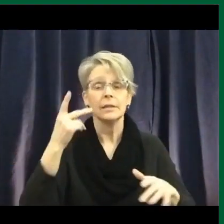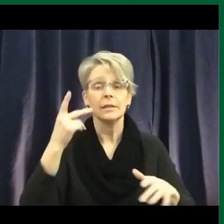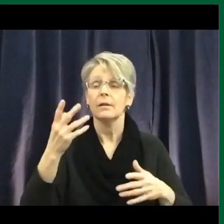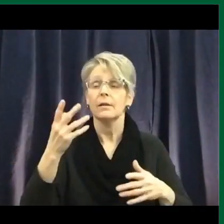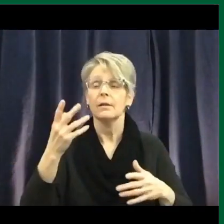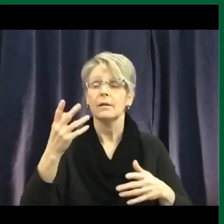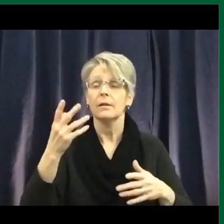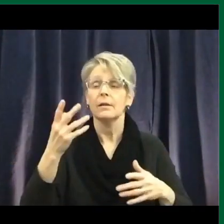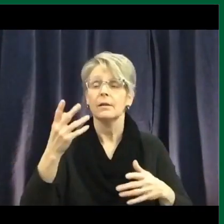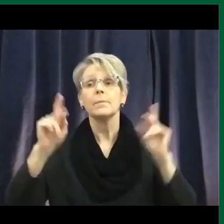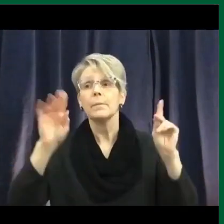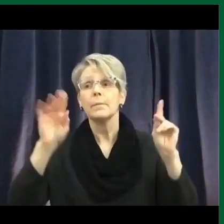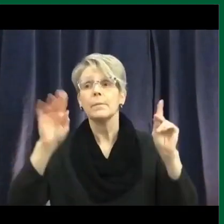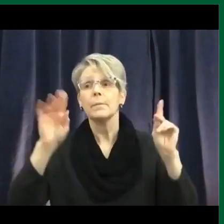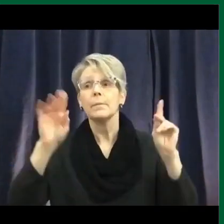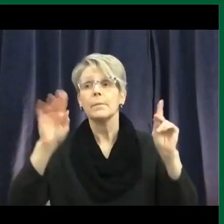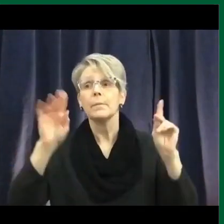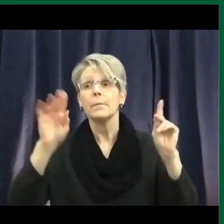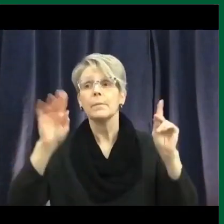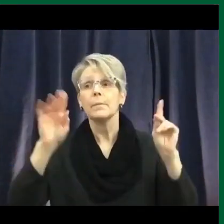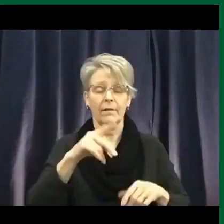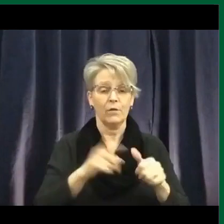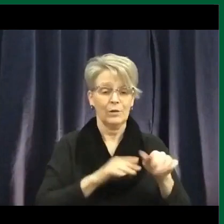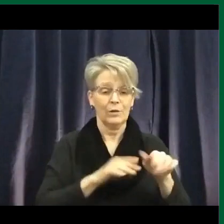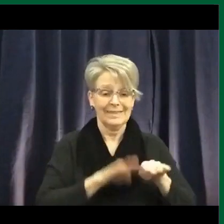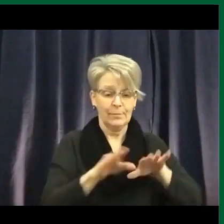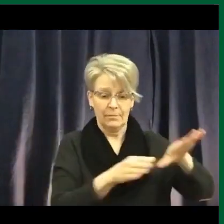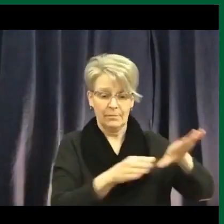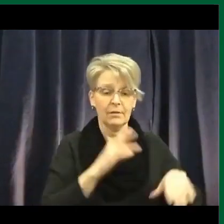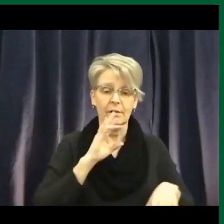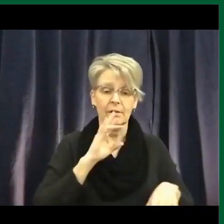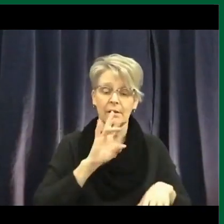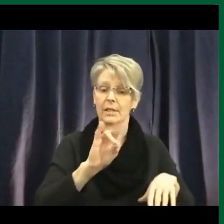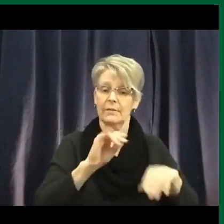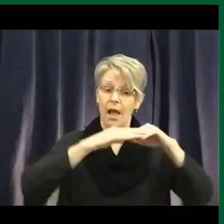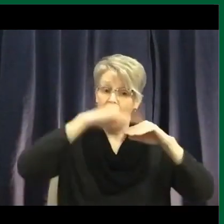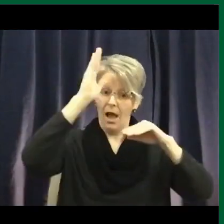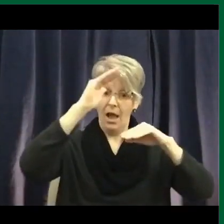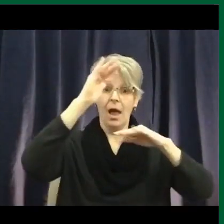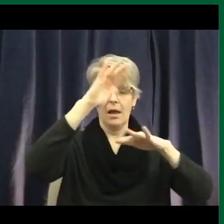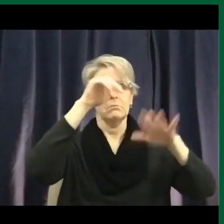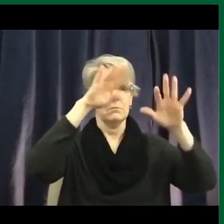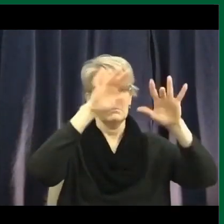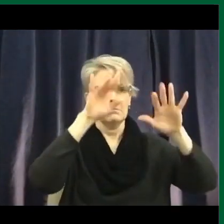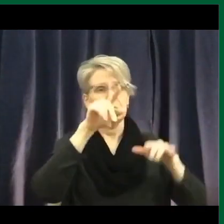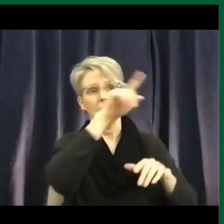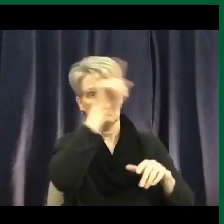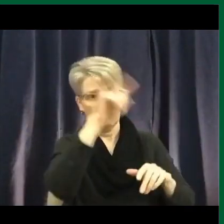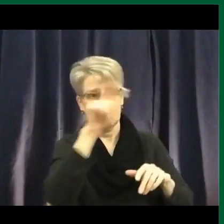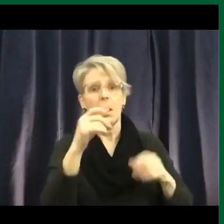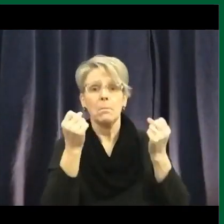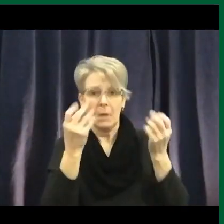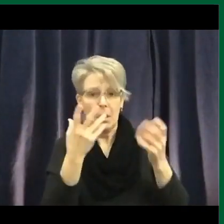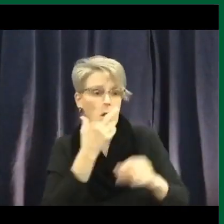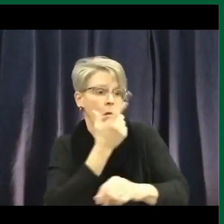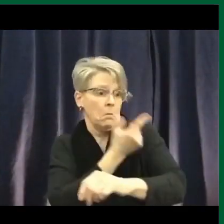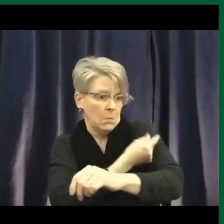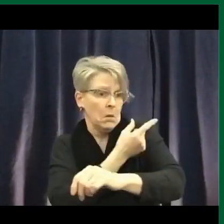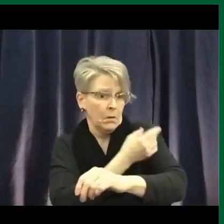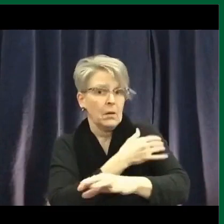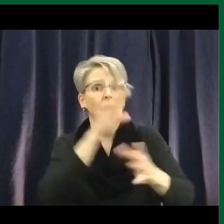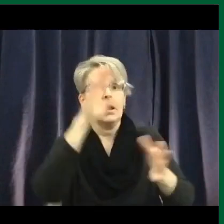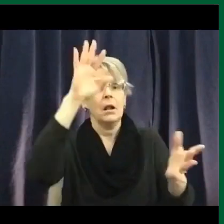that are part of phase 1, 70 years old and older. A number of them will be vaccinated. Day by day, a fewer number of